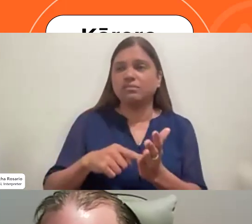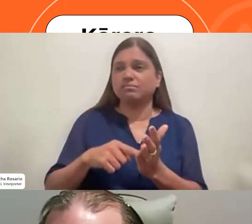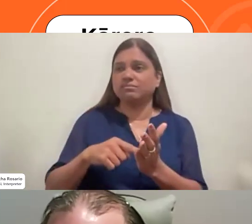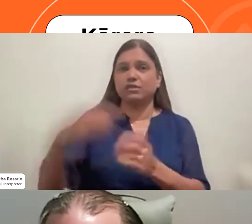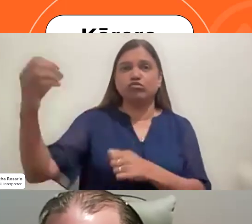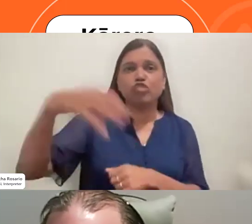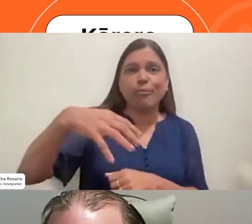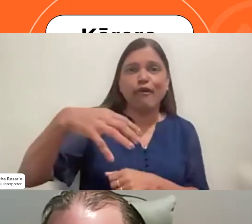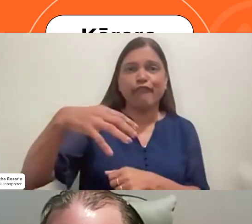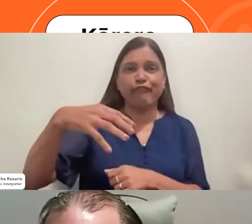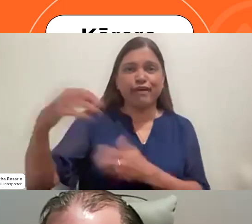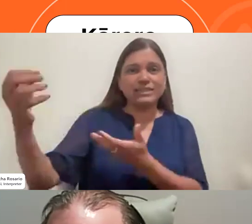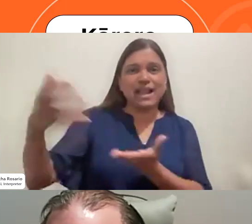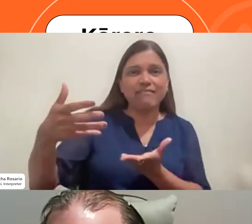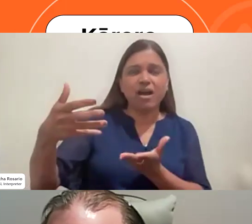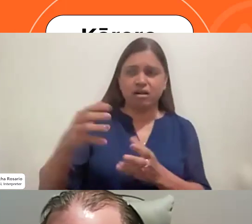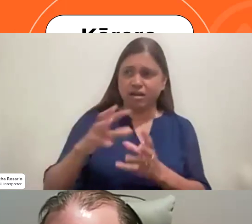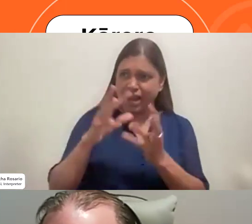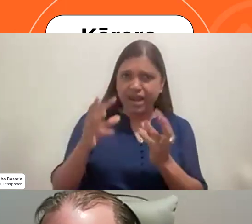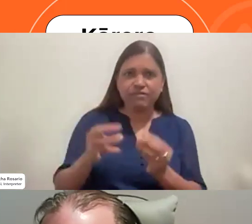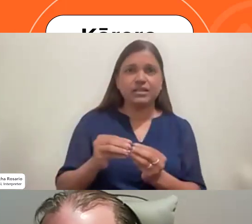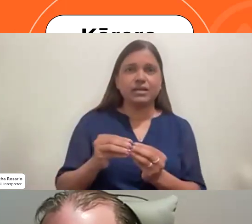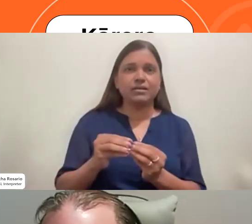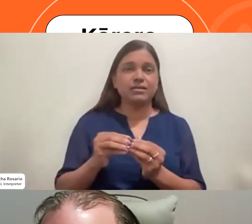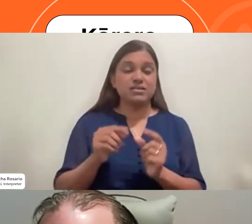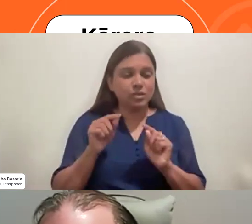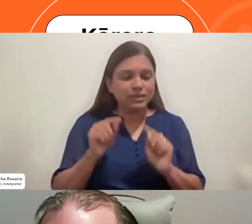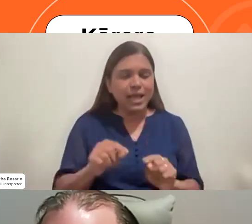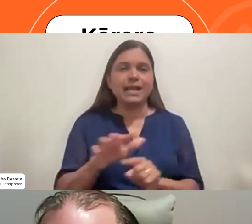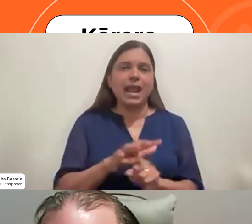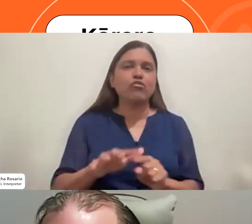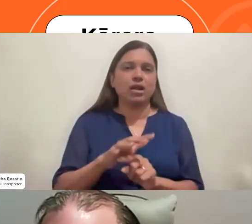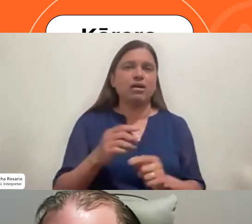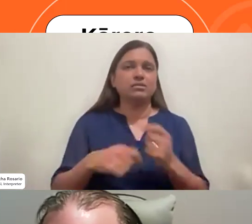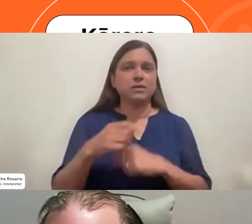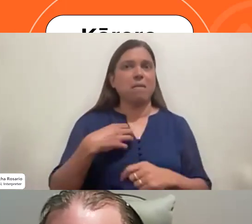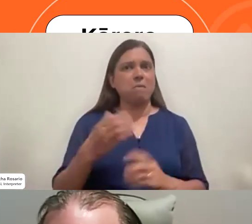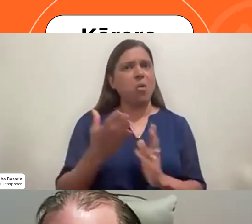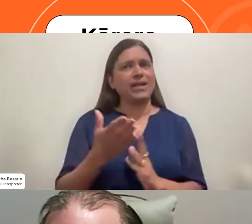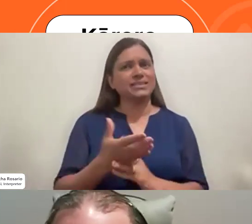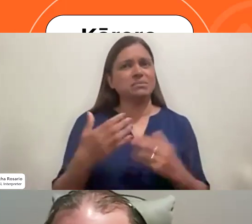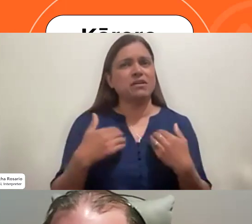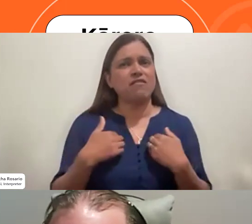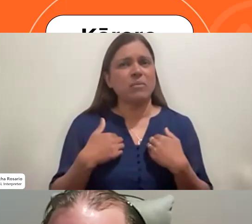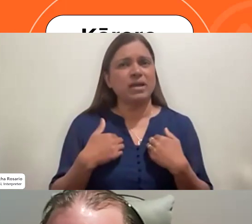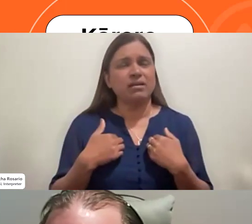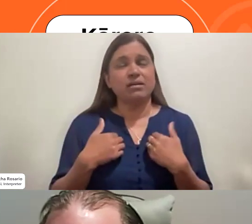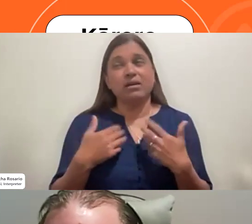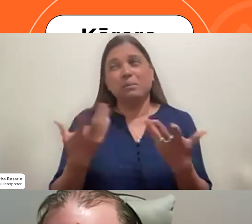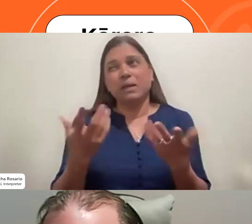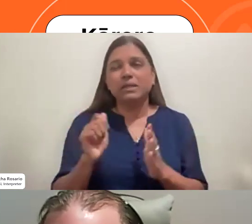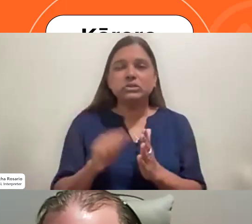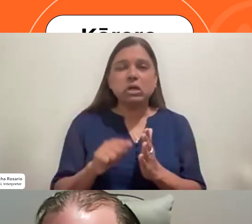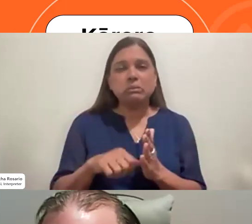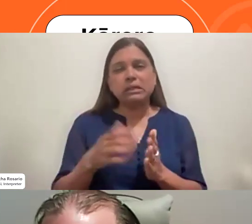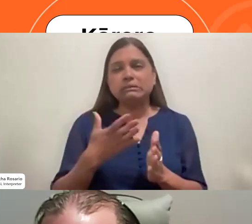food to you is very much more accessible now. But say you don't want to do shopping, you want to go out